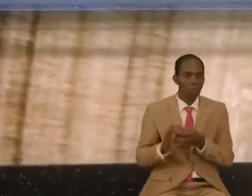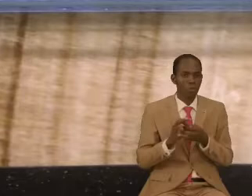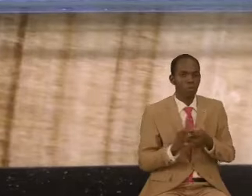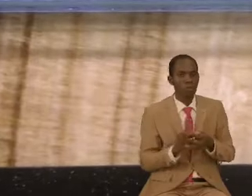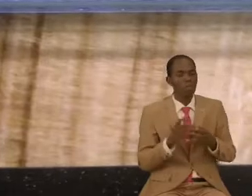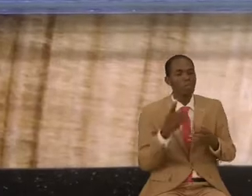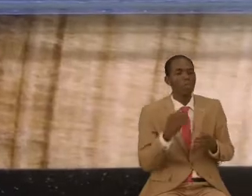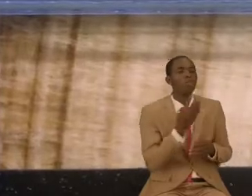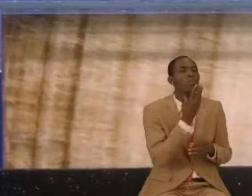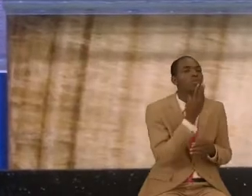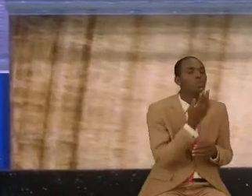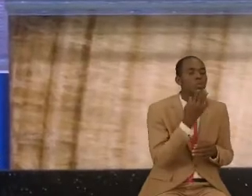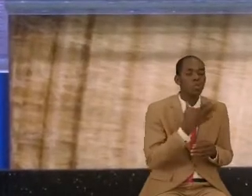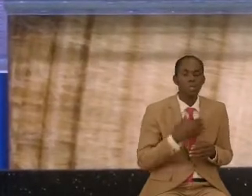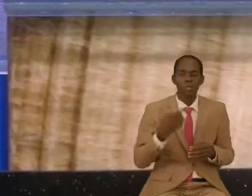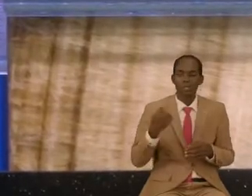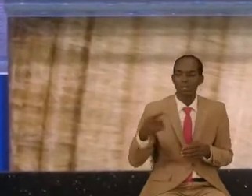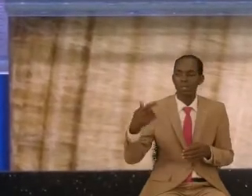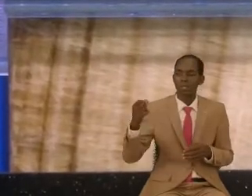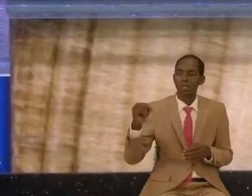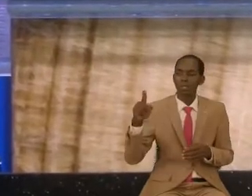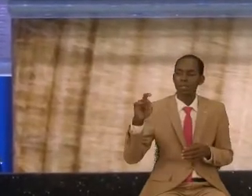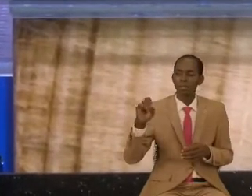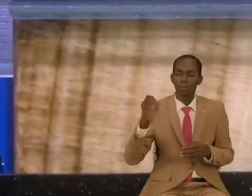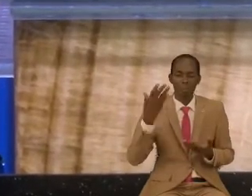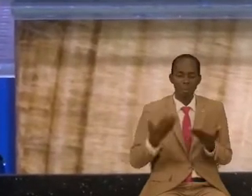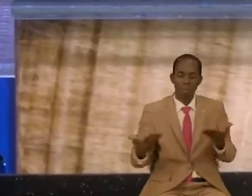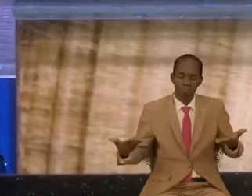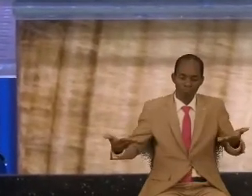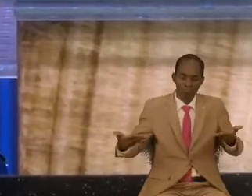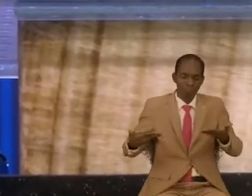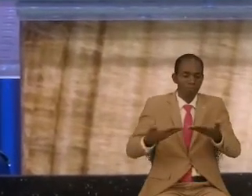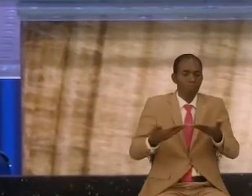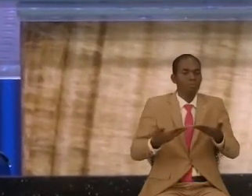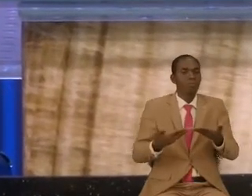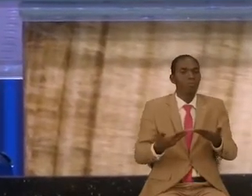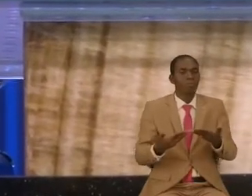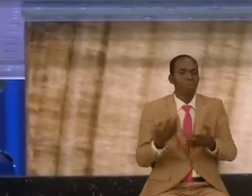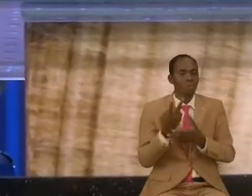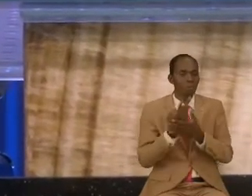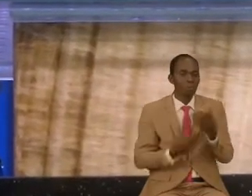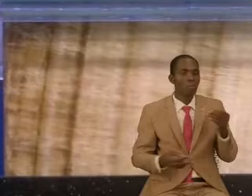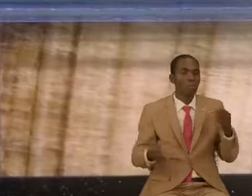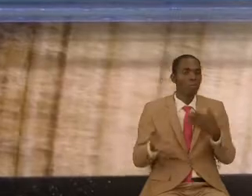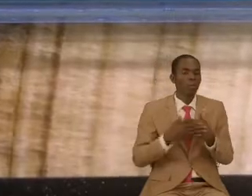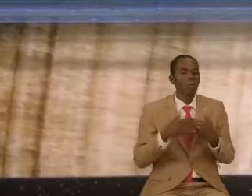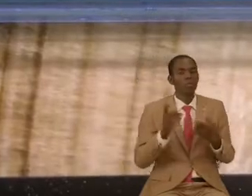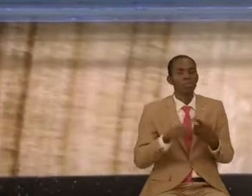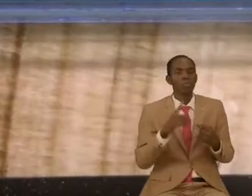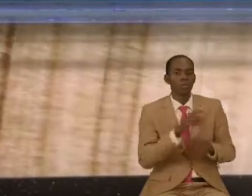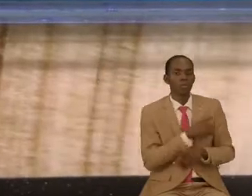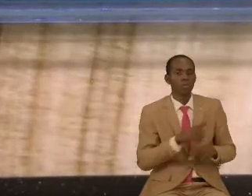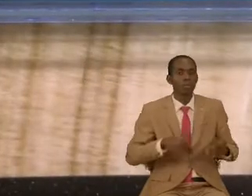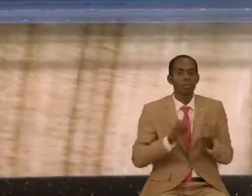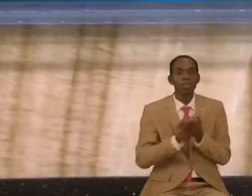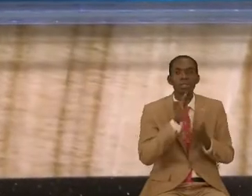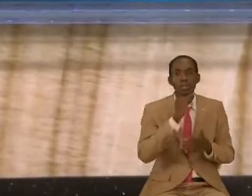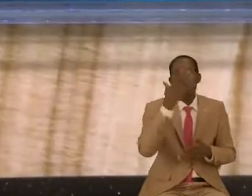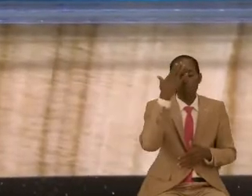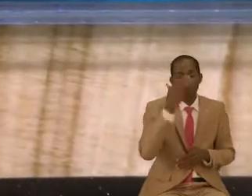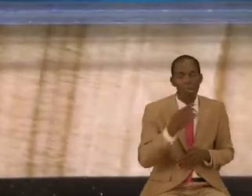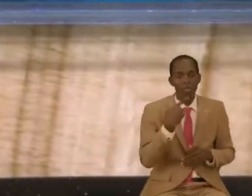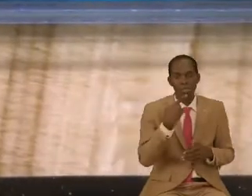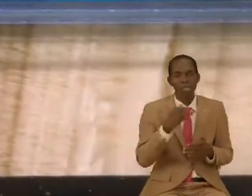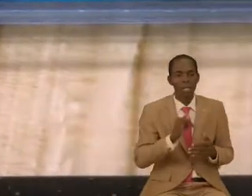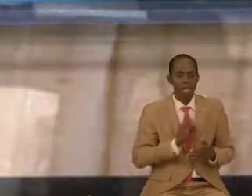might reconcile them unto God by the cross. He said, that's why I glory in the